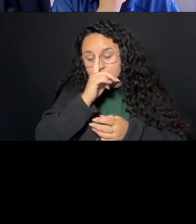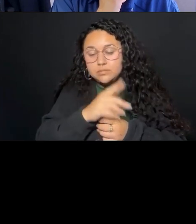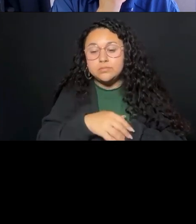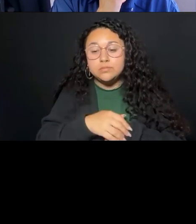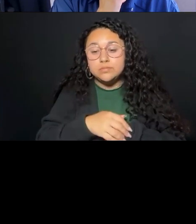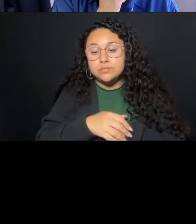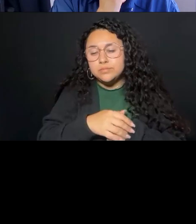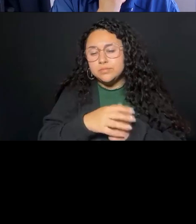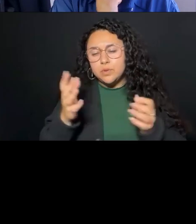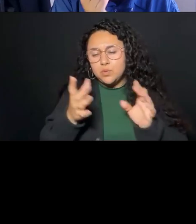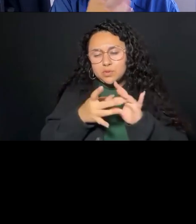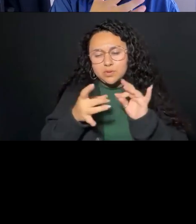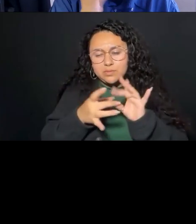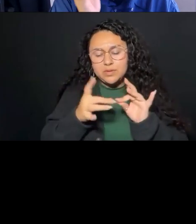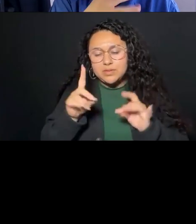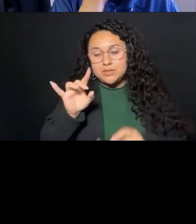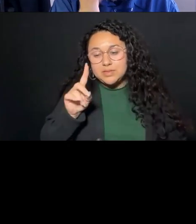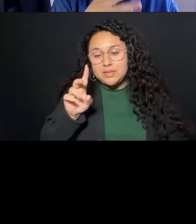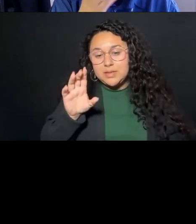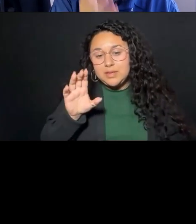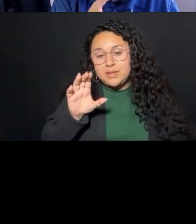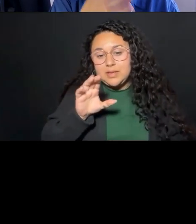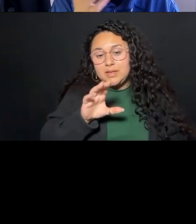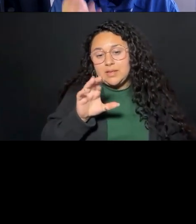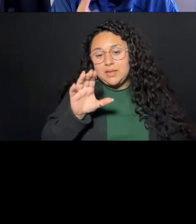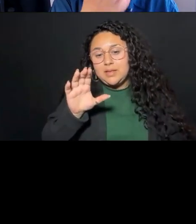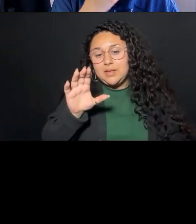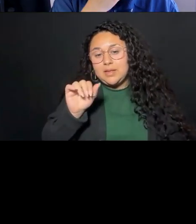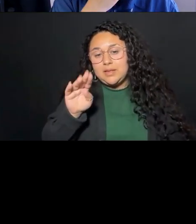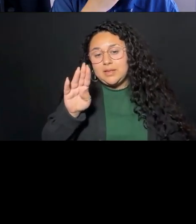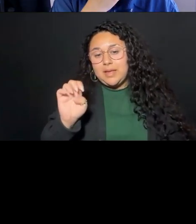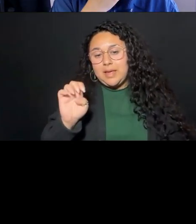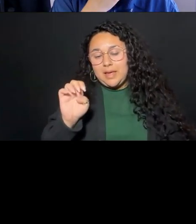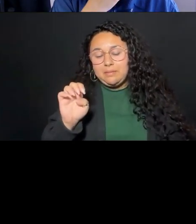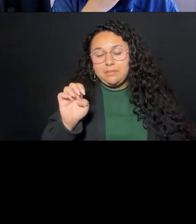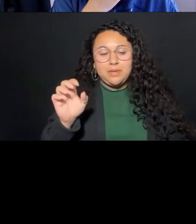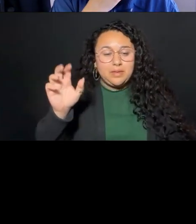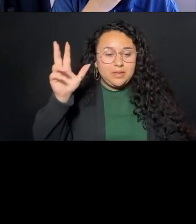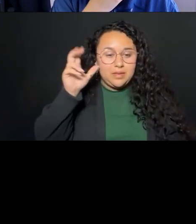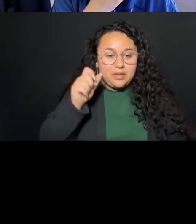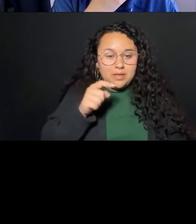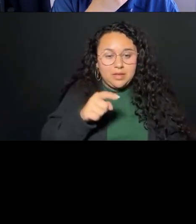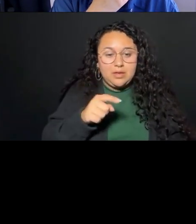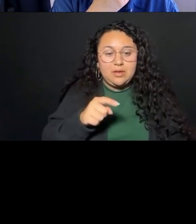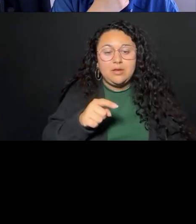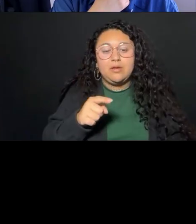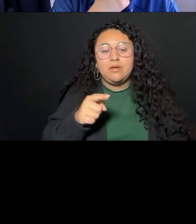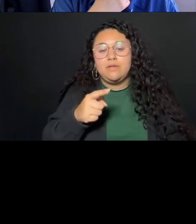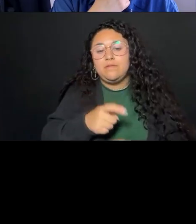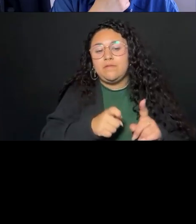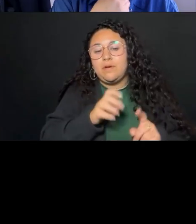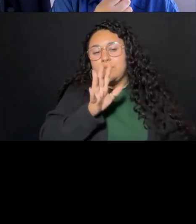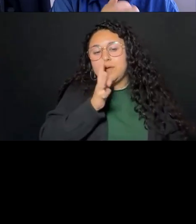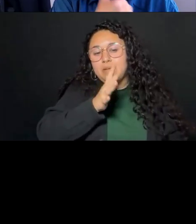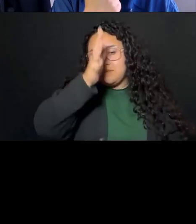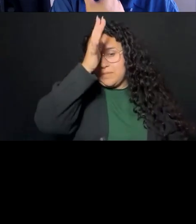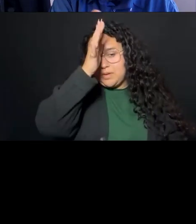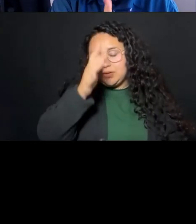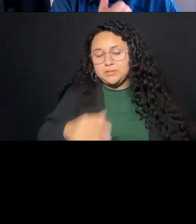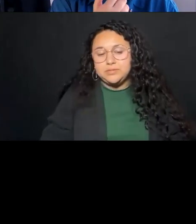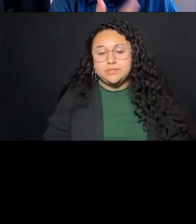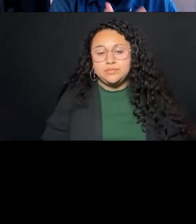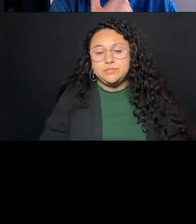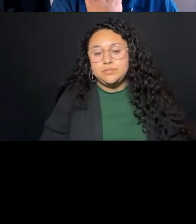So what messages did Caleb did Cabe hear in from their parents. We